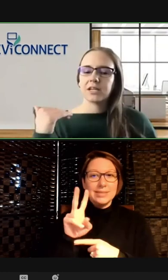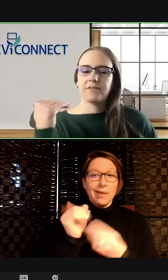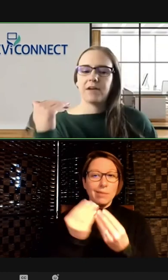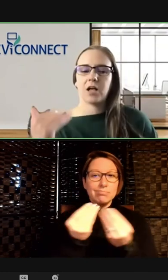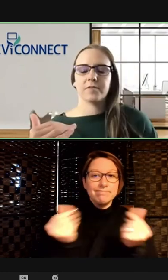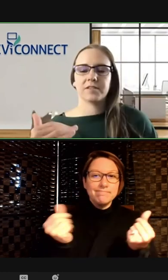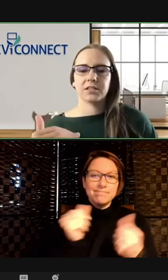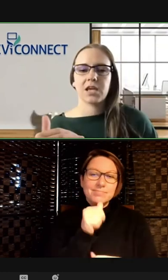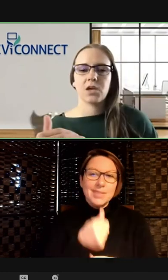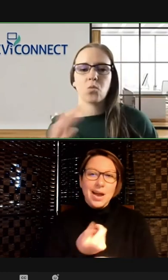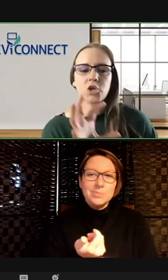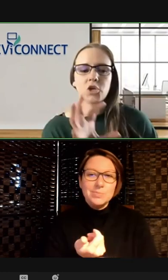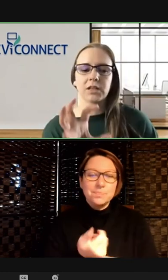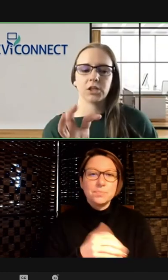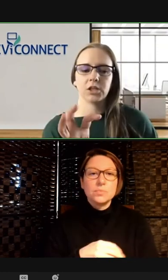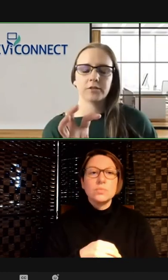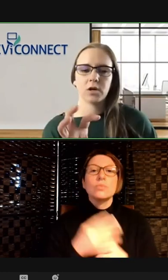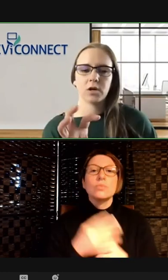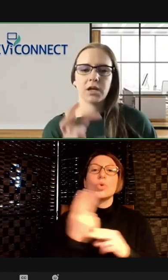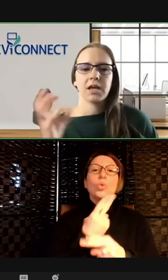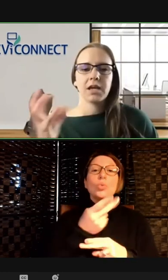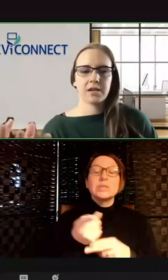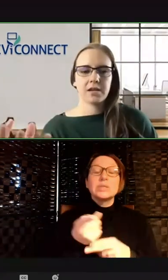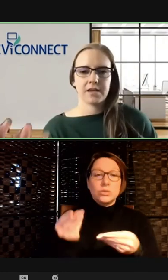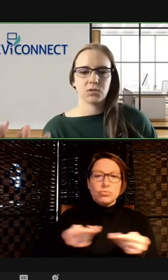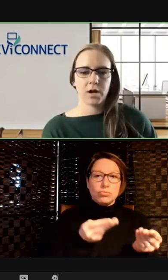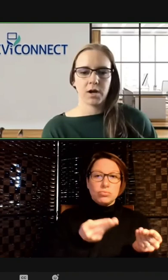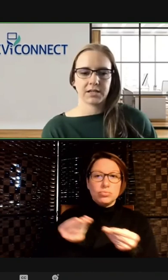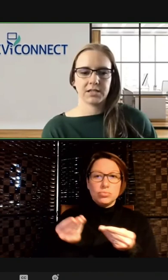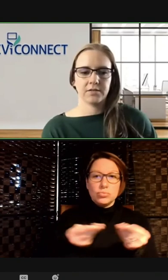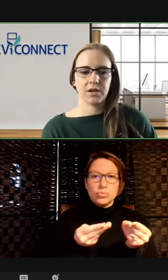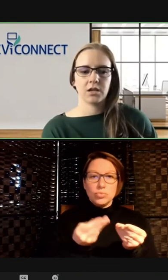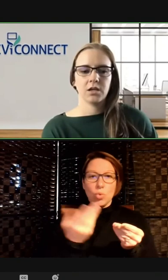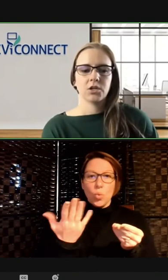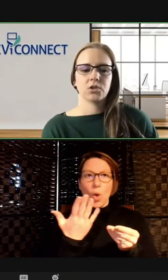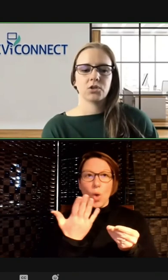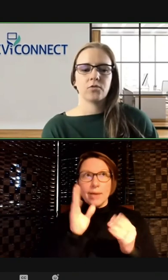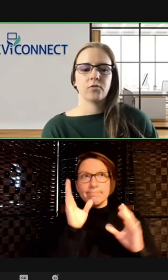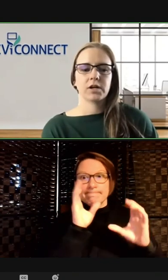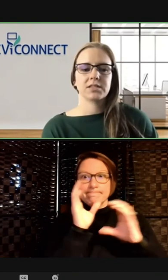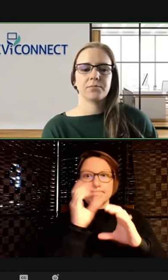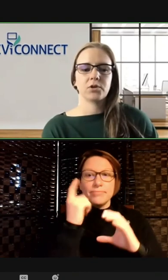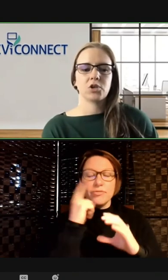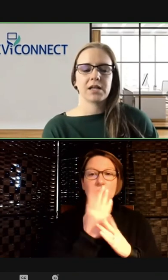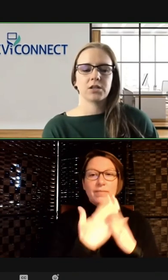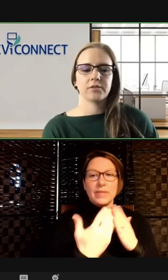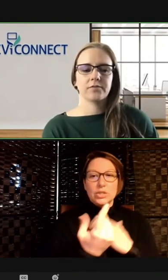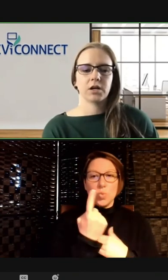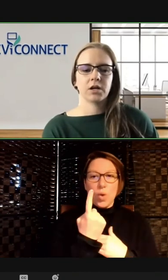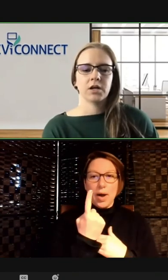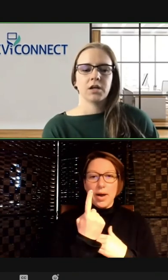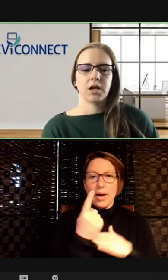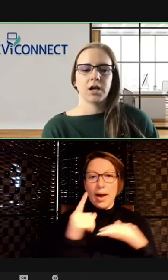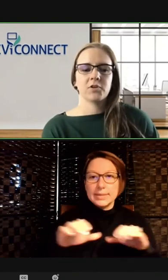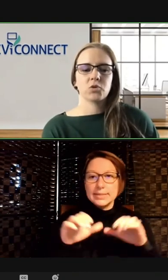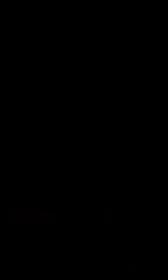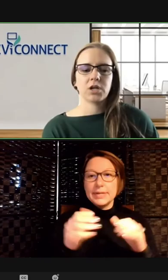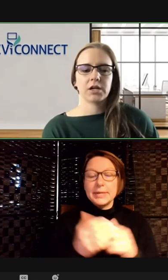use this to kind of help facilitate what you would look for in a phase 1 activity. So for example, you might look